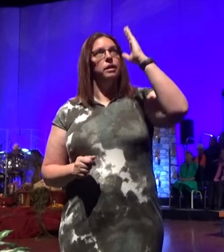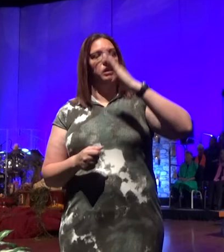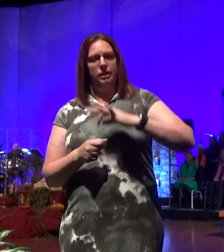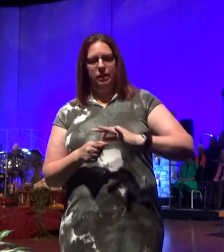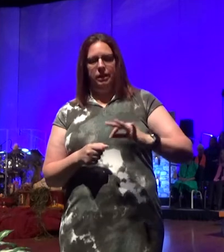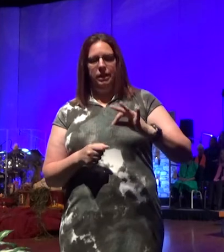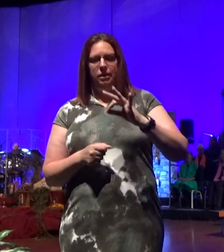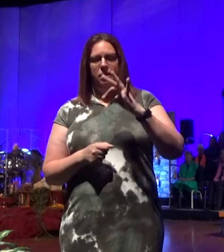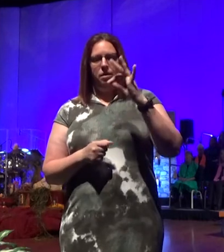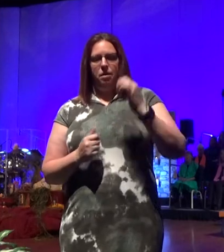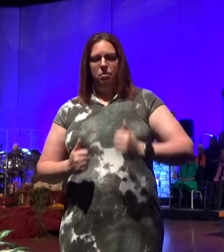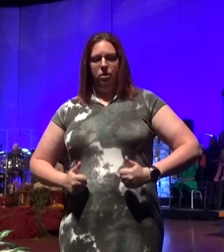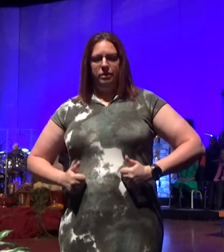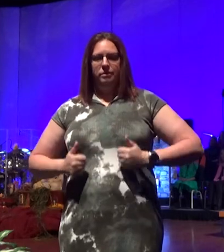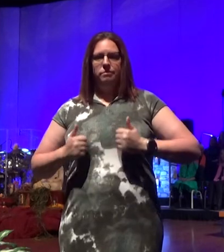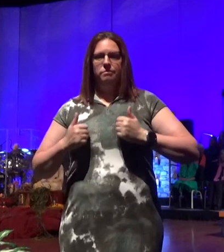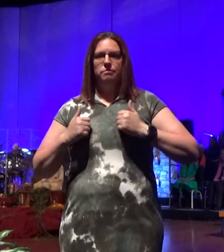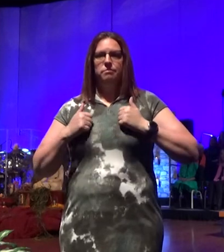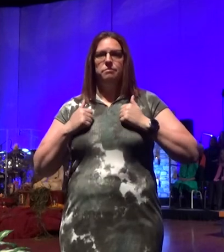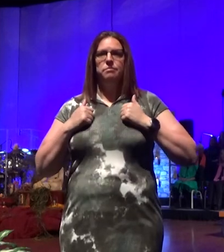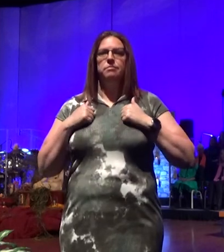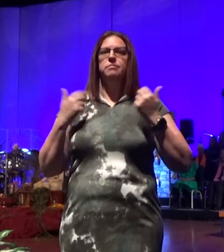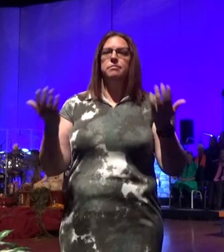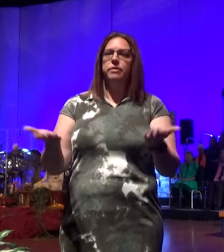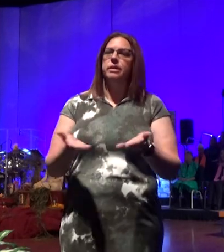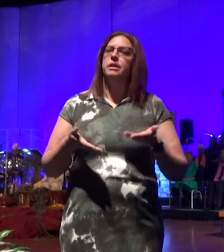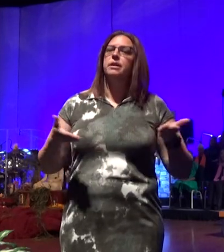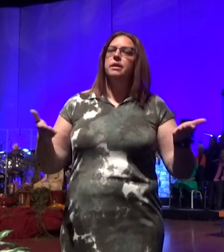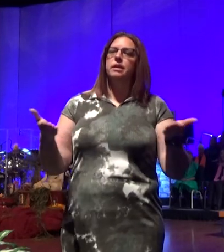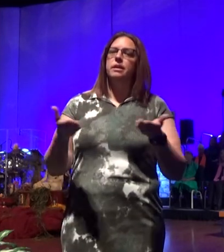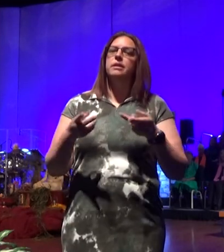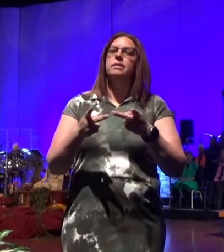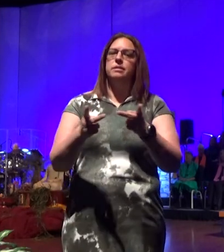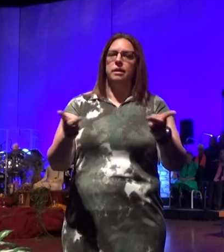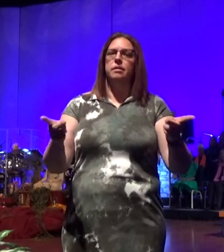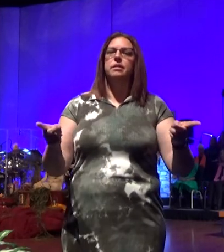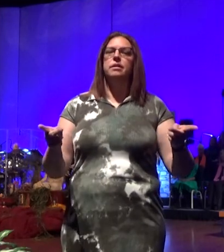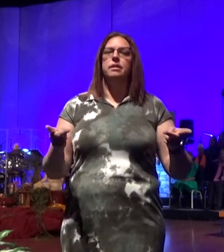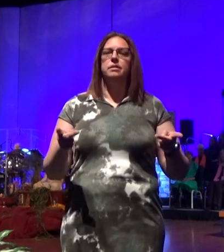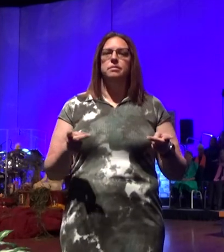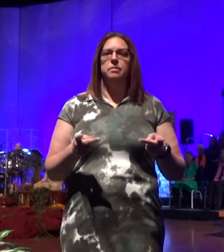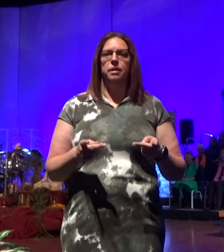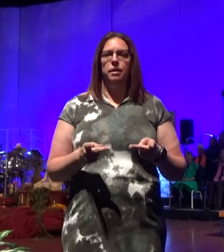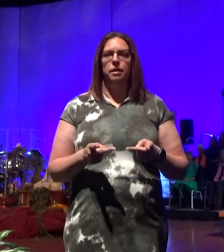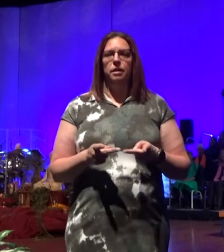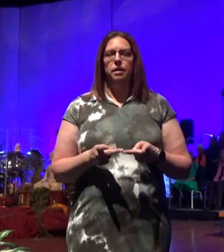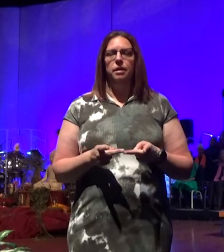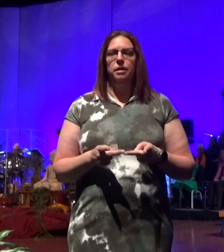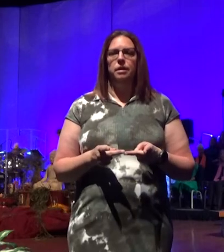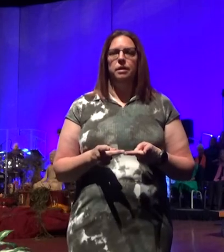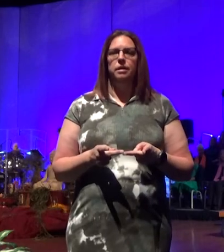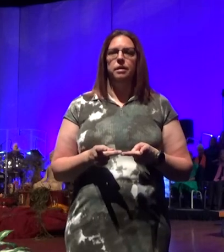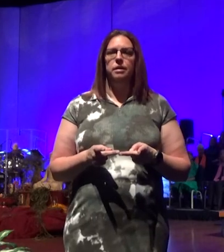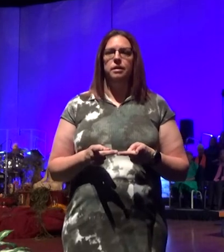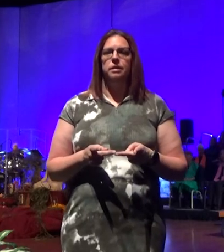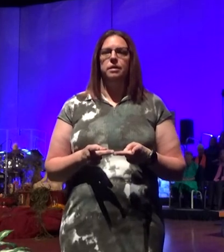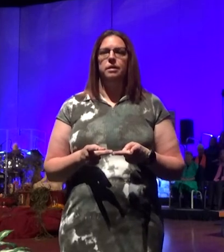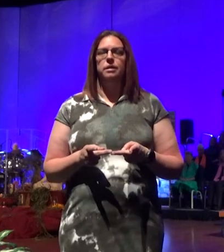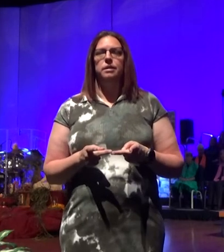Surely the presence of God is in this place.